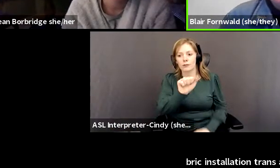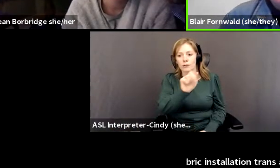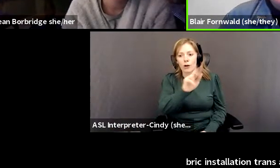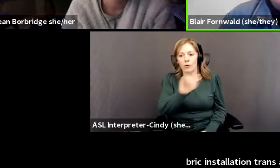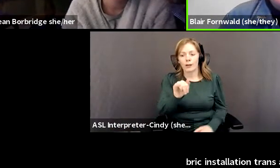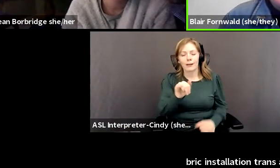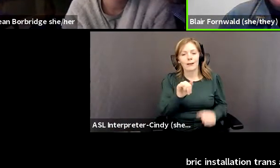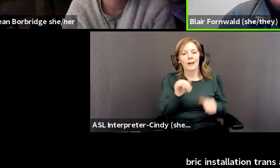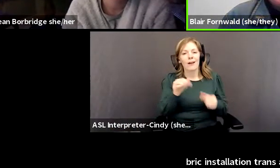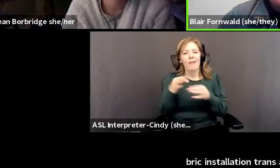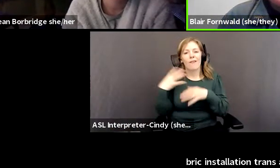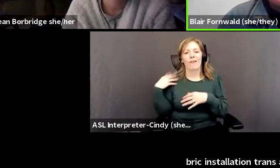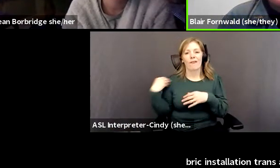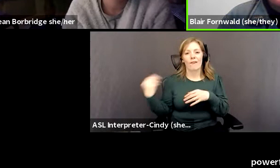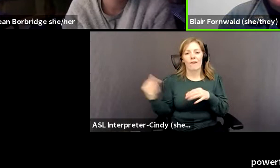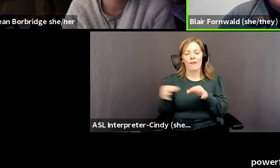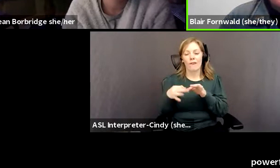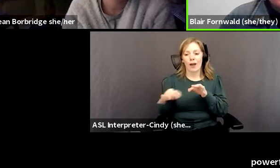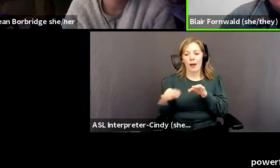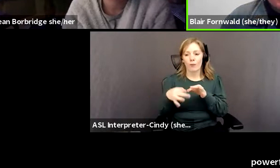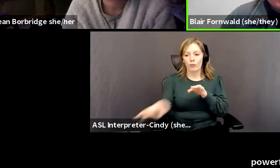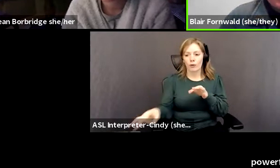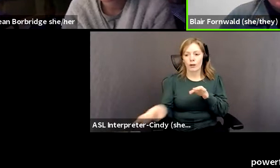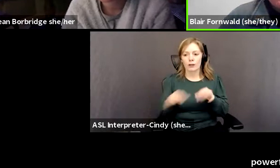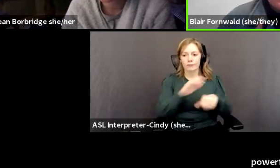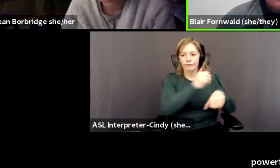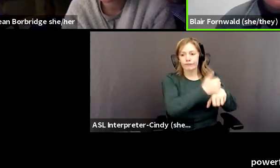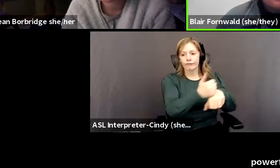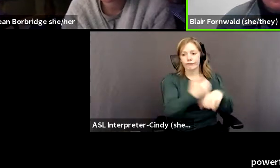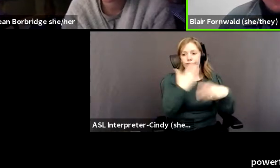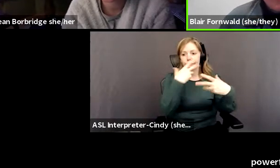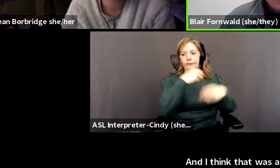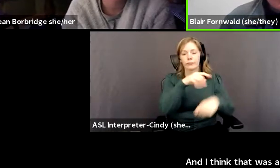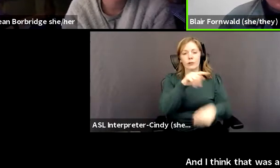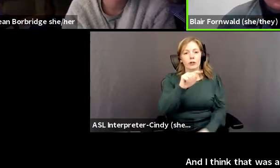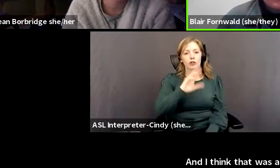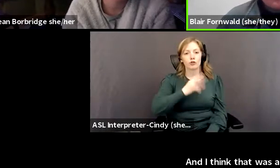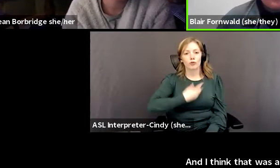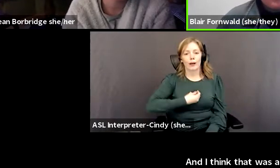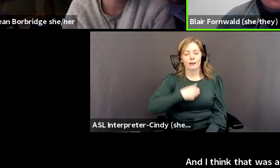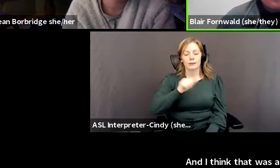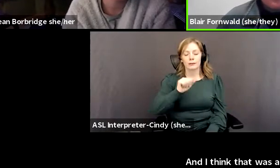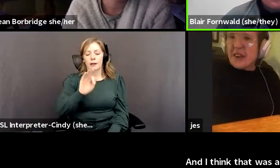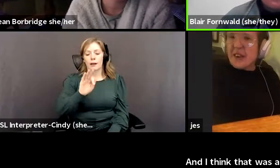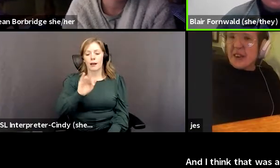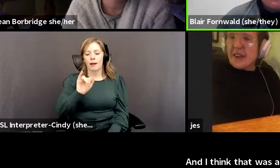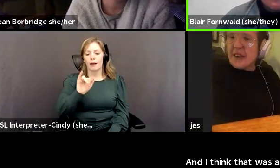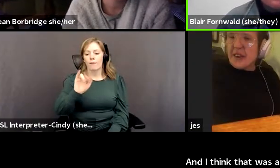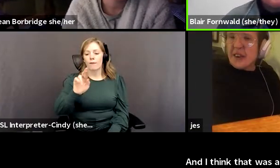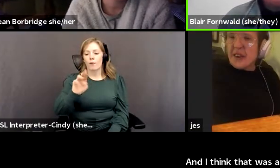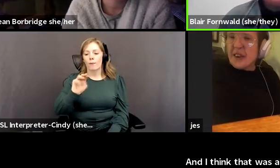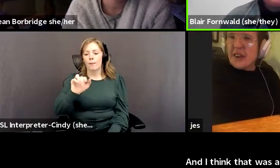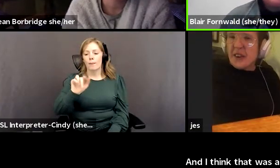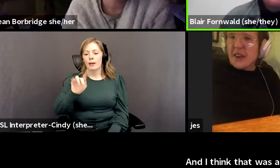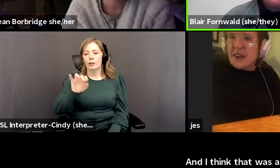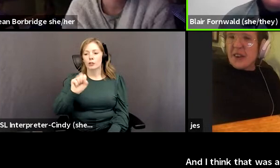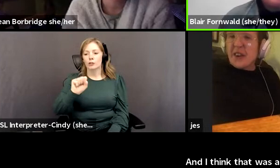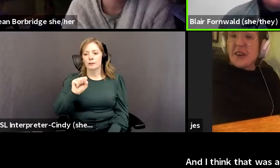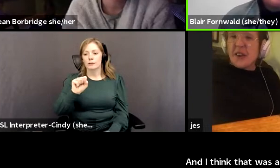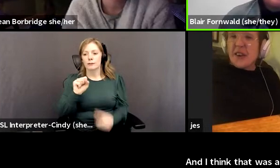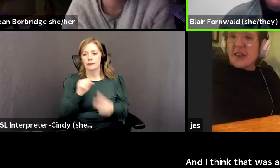and I think that was a really really powerful and kind of beautiful maybe